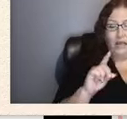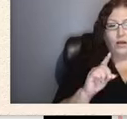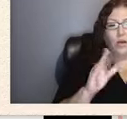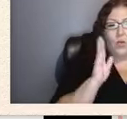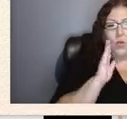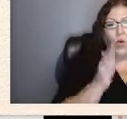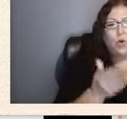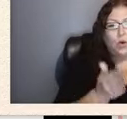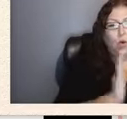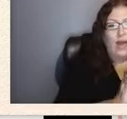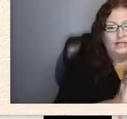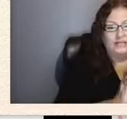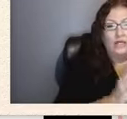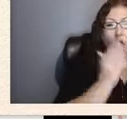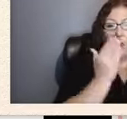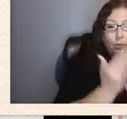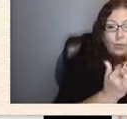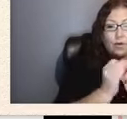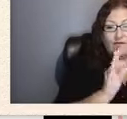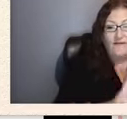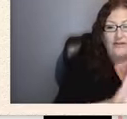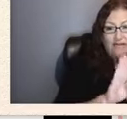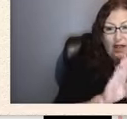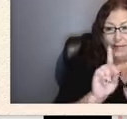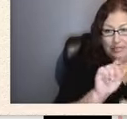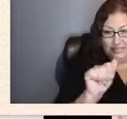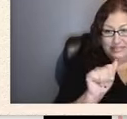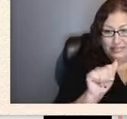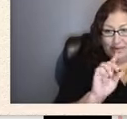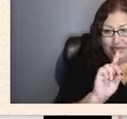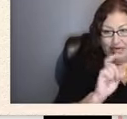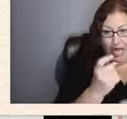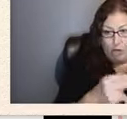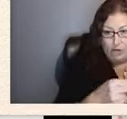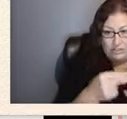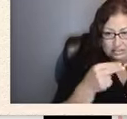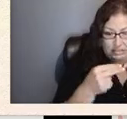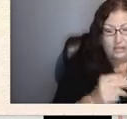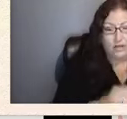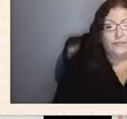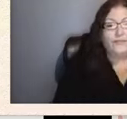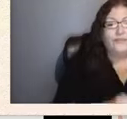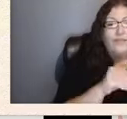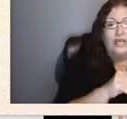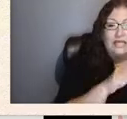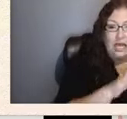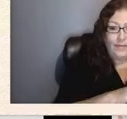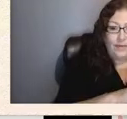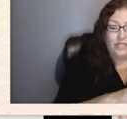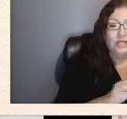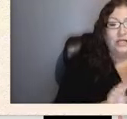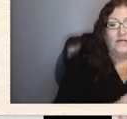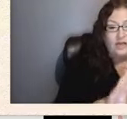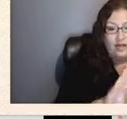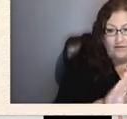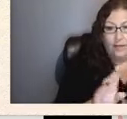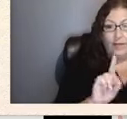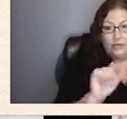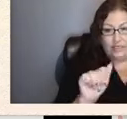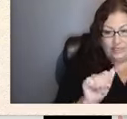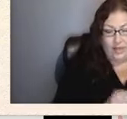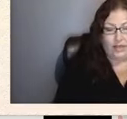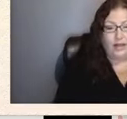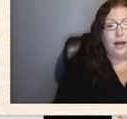request proof of a developmental disability diagnosis. Documentation of a developmental disability